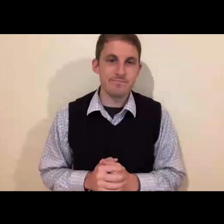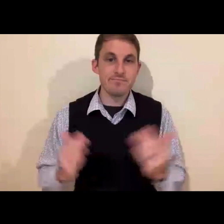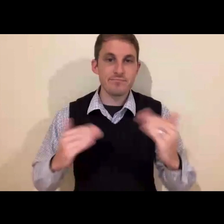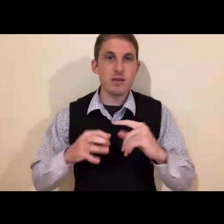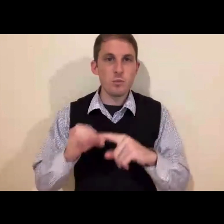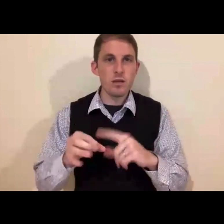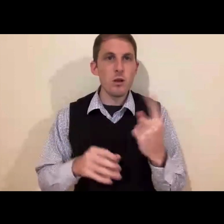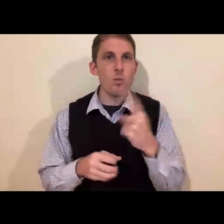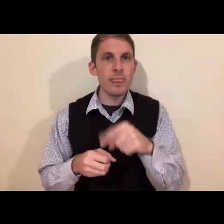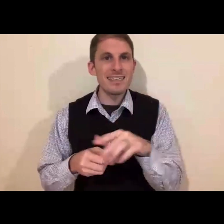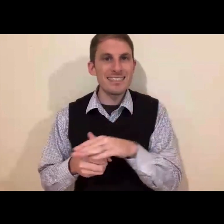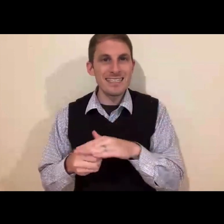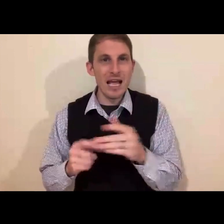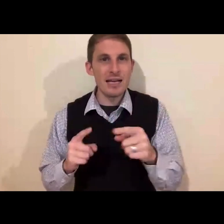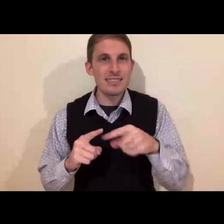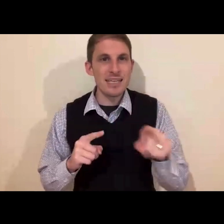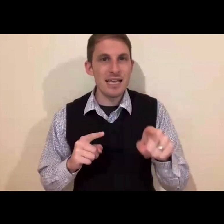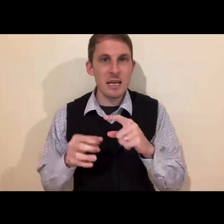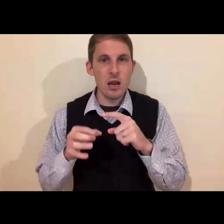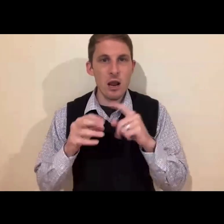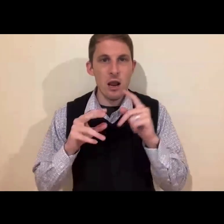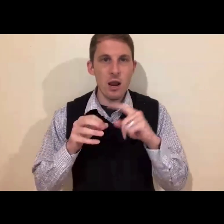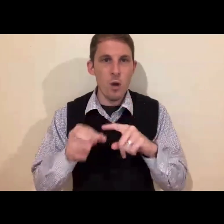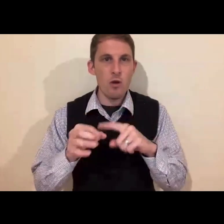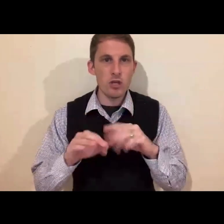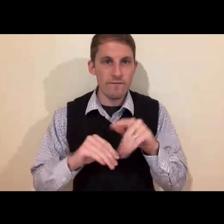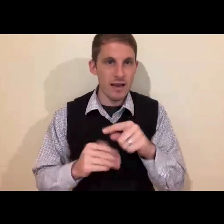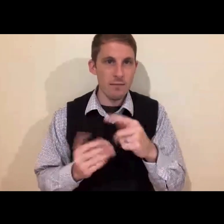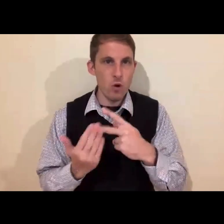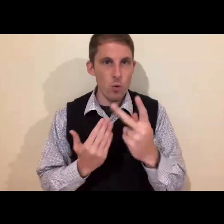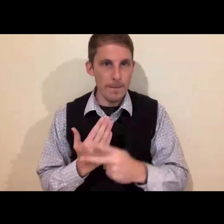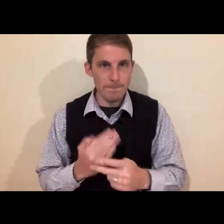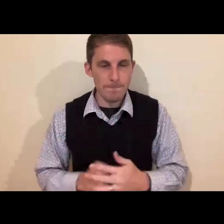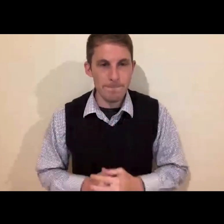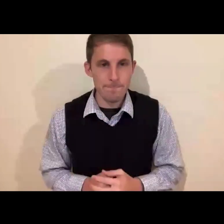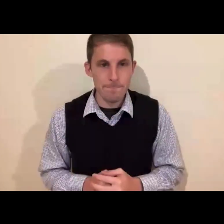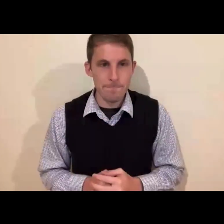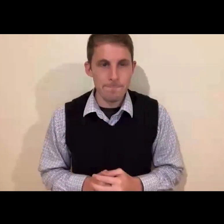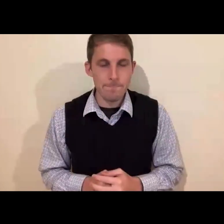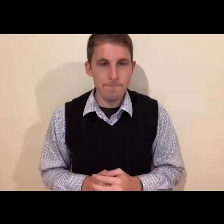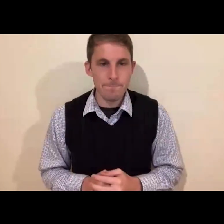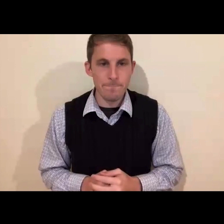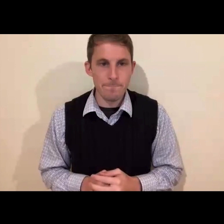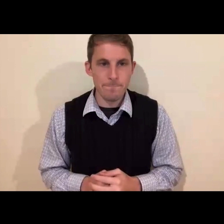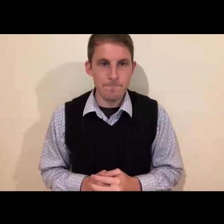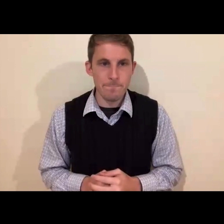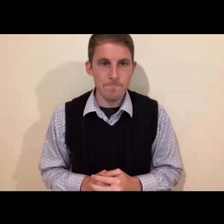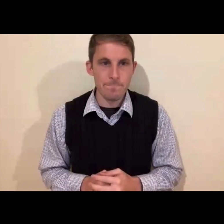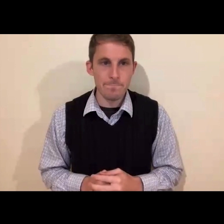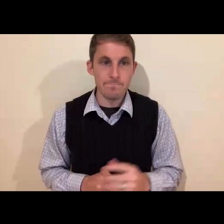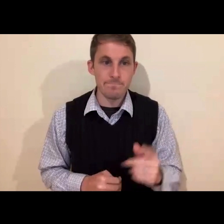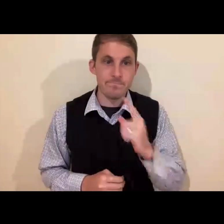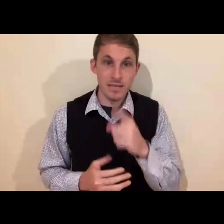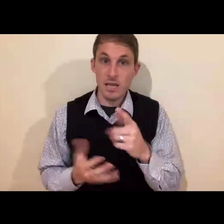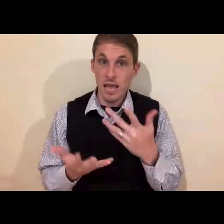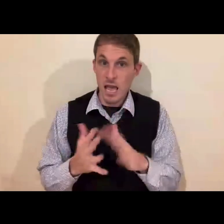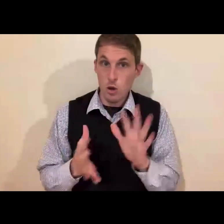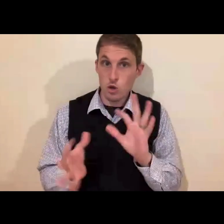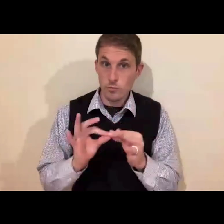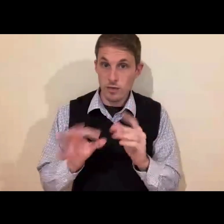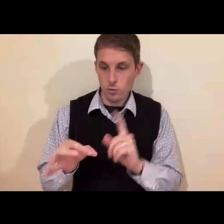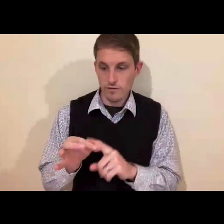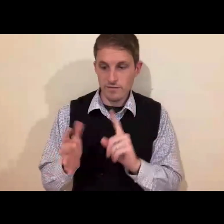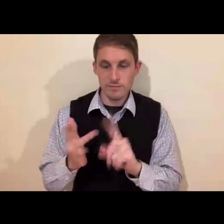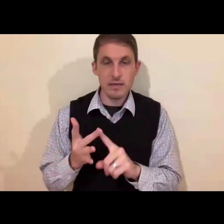send inquiries to about the program? Yes, sure. Interpretations of the indicator for